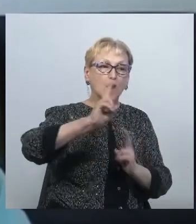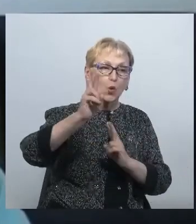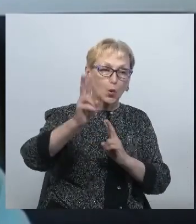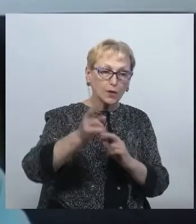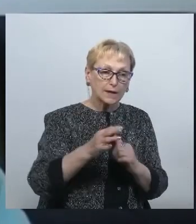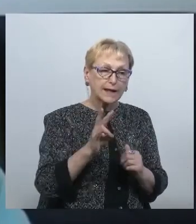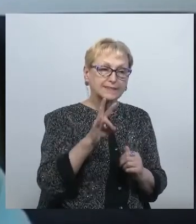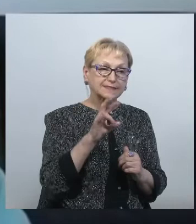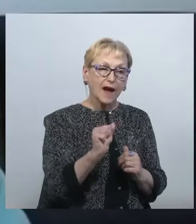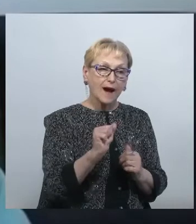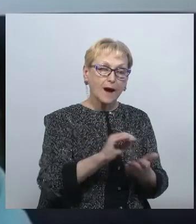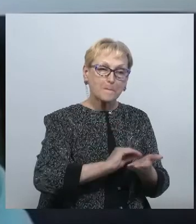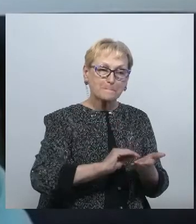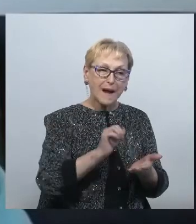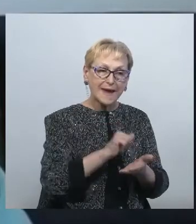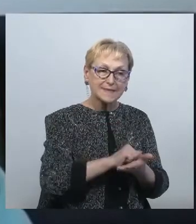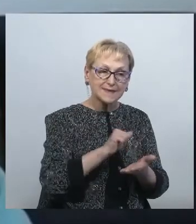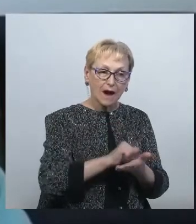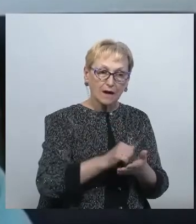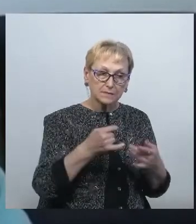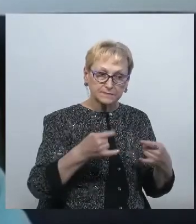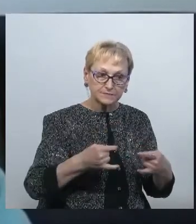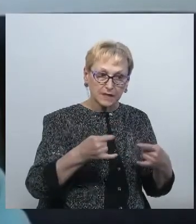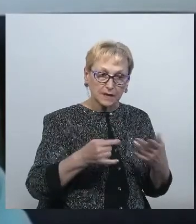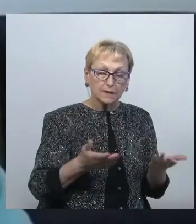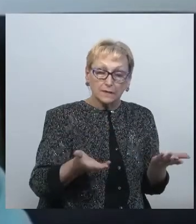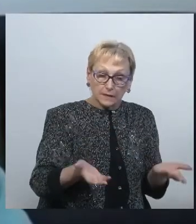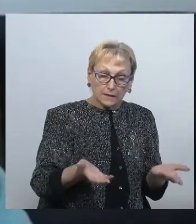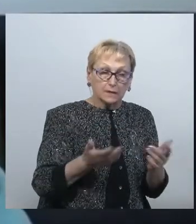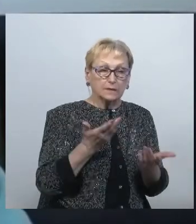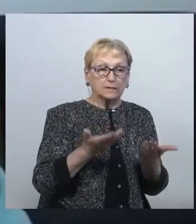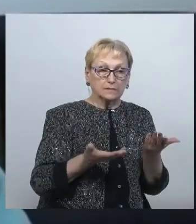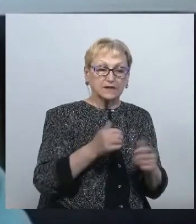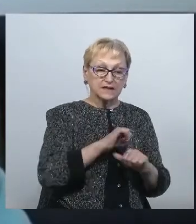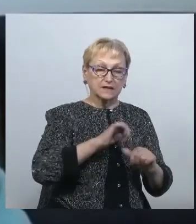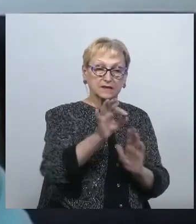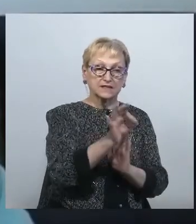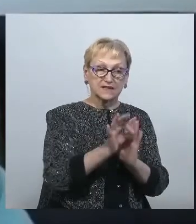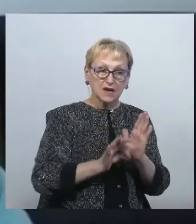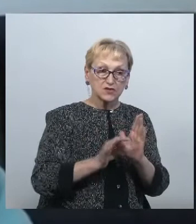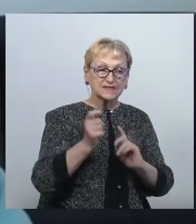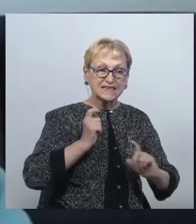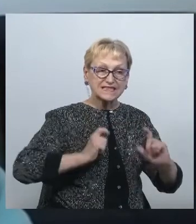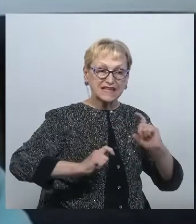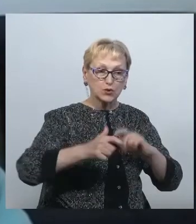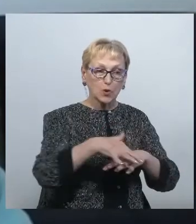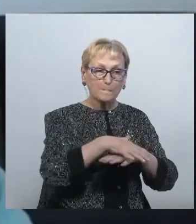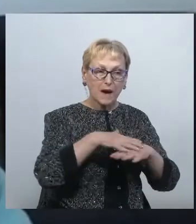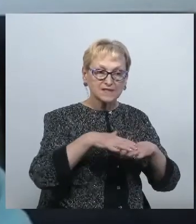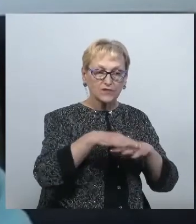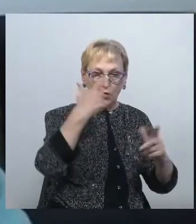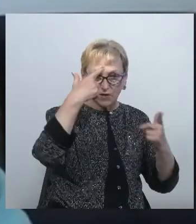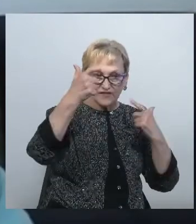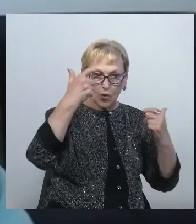some complaints for media and between this media and together with the Institute of